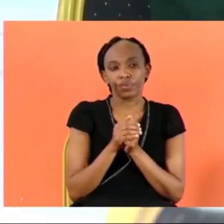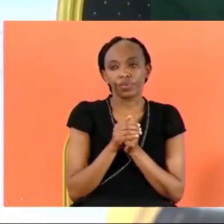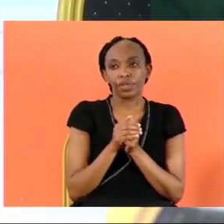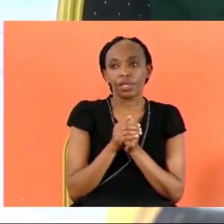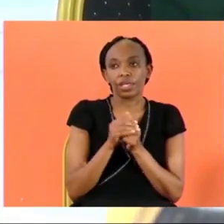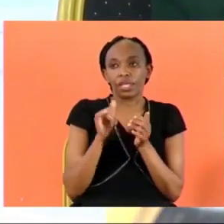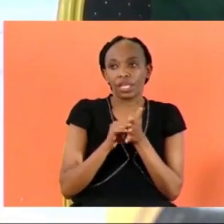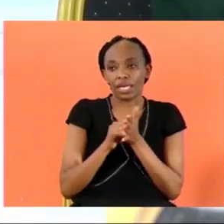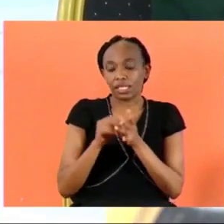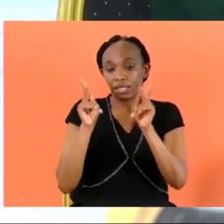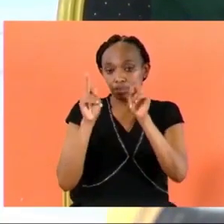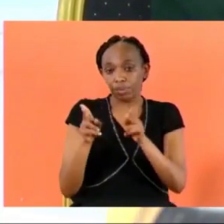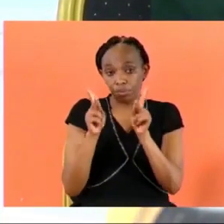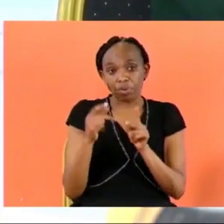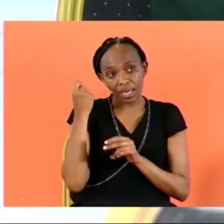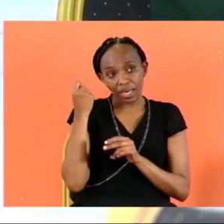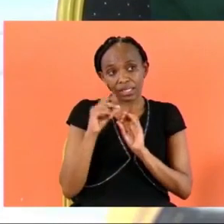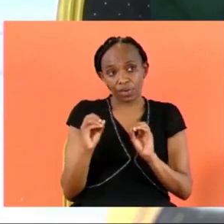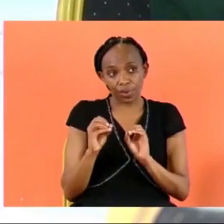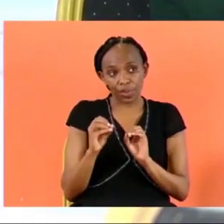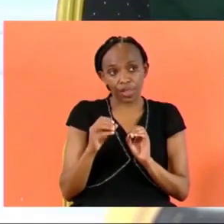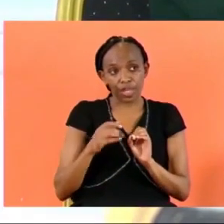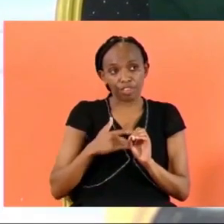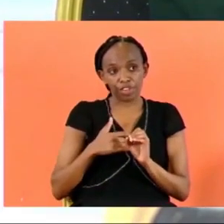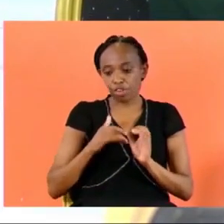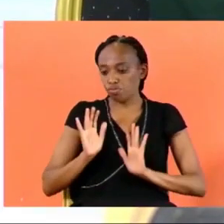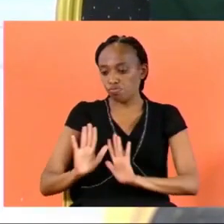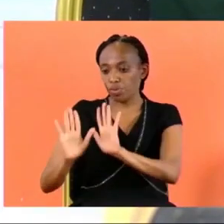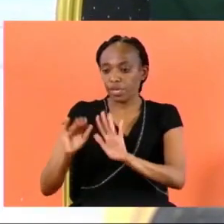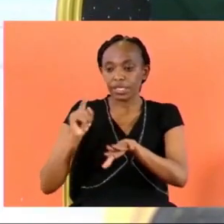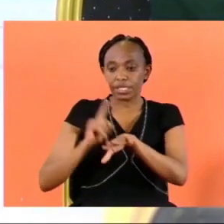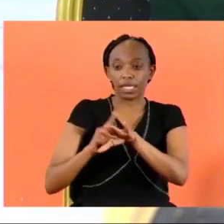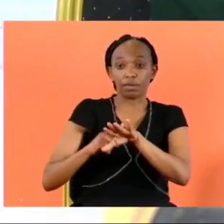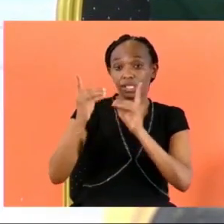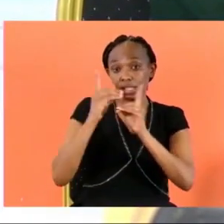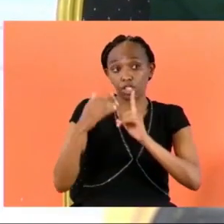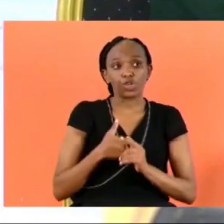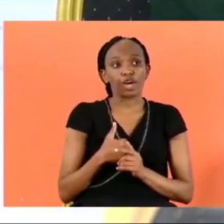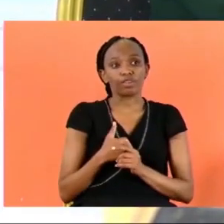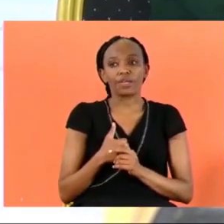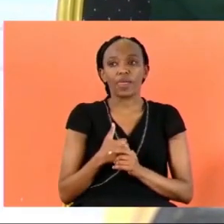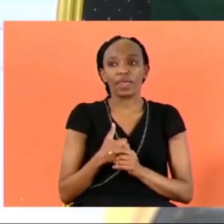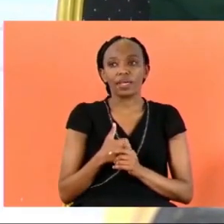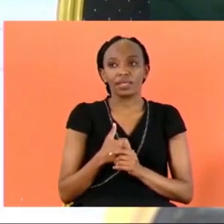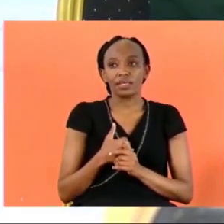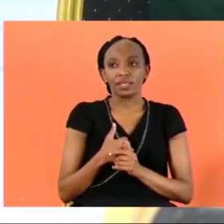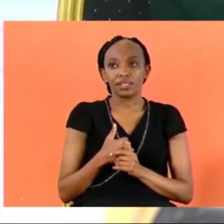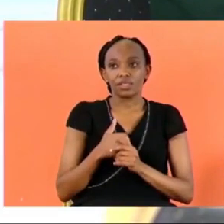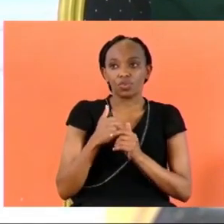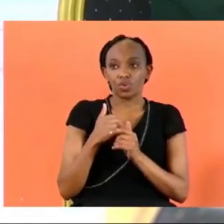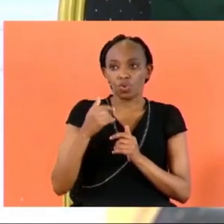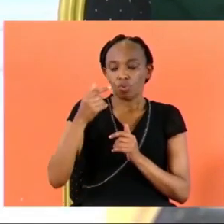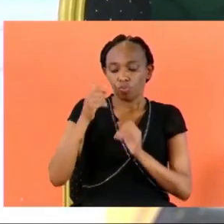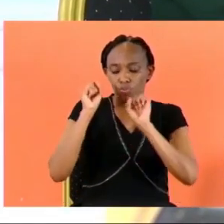don't resonate with, so they really feel left out of the discussion. Yeah, so are we really breaking